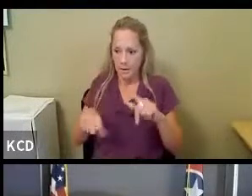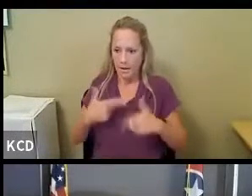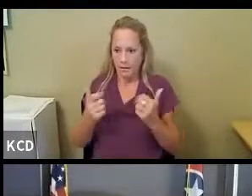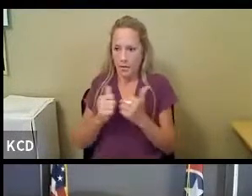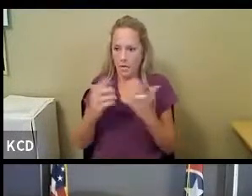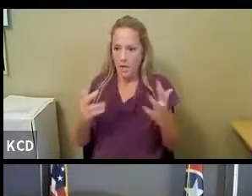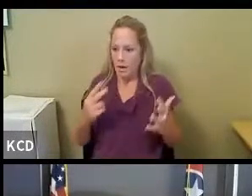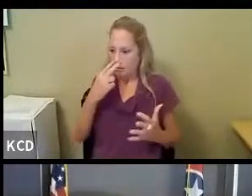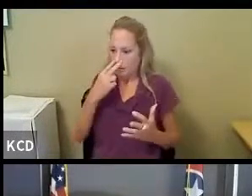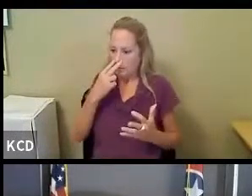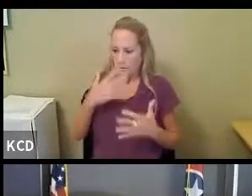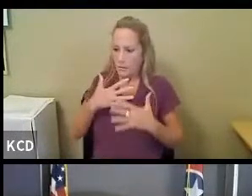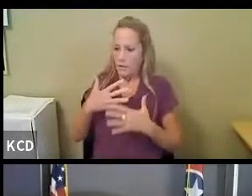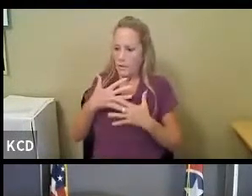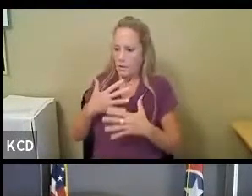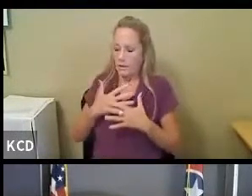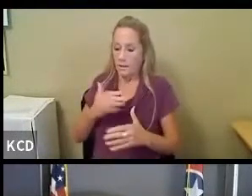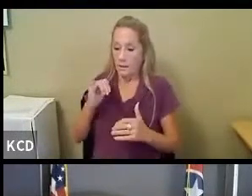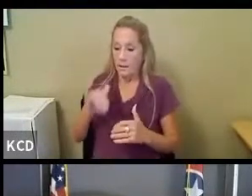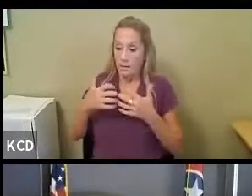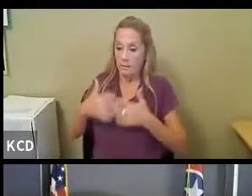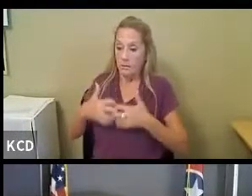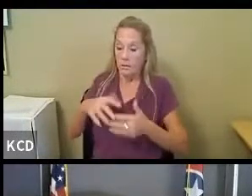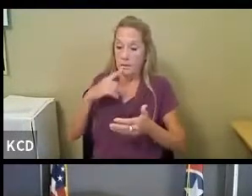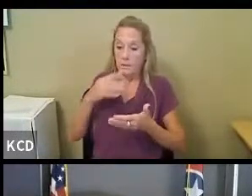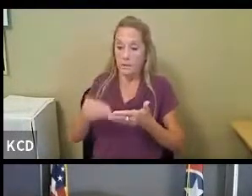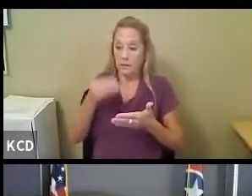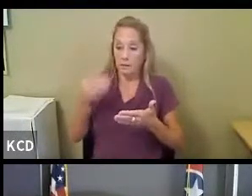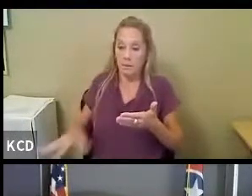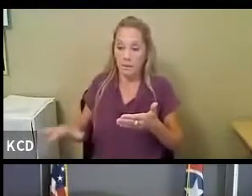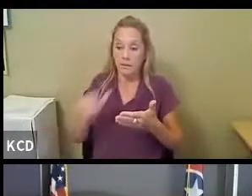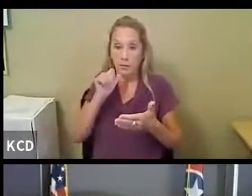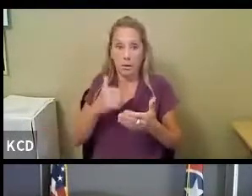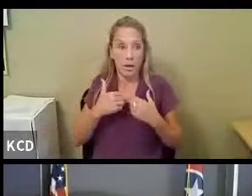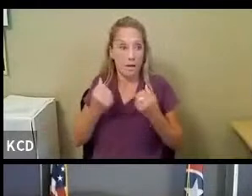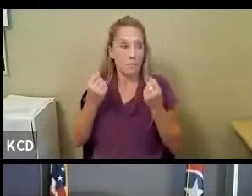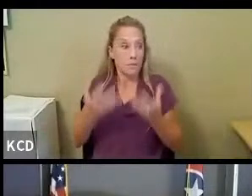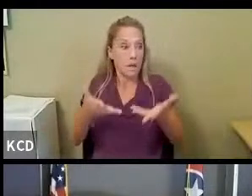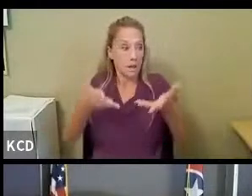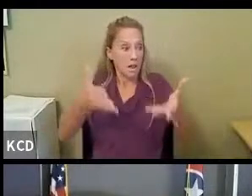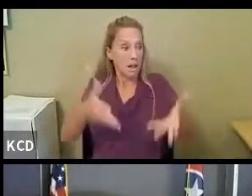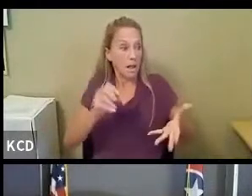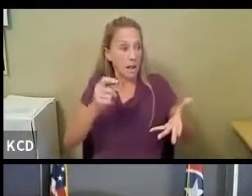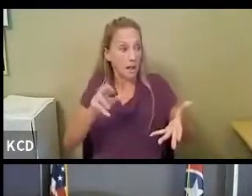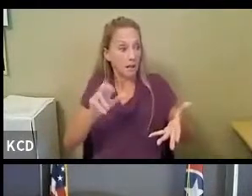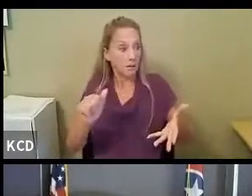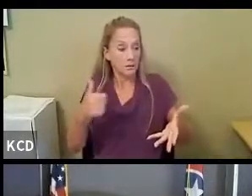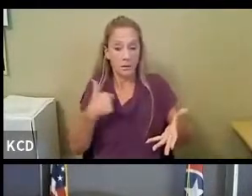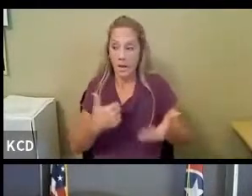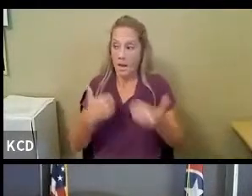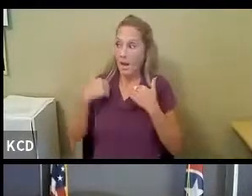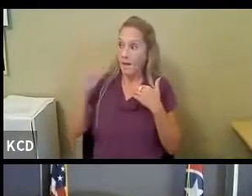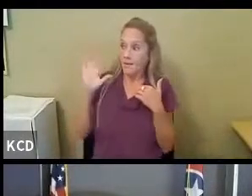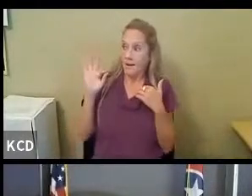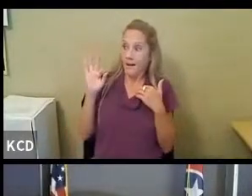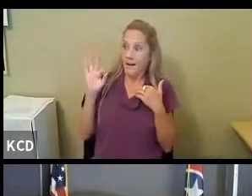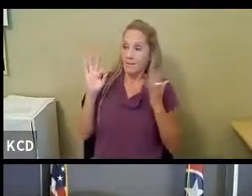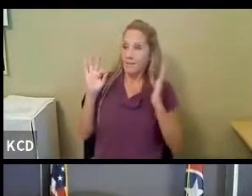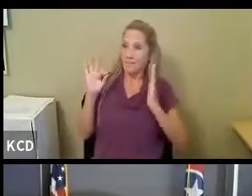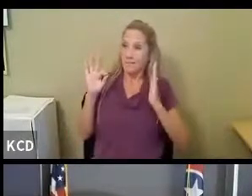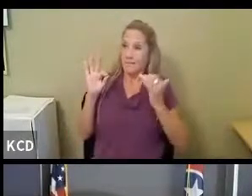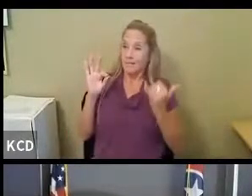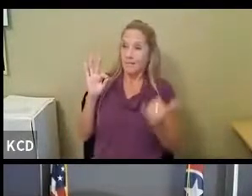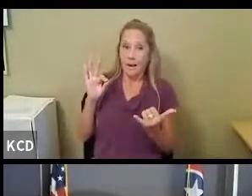machine. And they're very expensive machines. We don't have gobs of extra ones, but we had 9 when we began. We have about 22